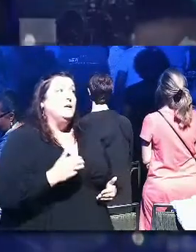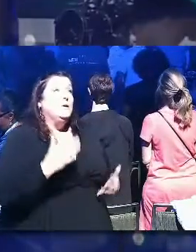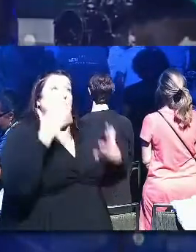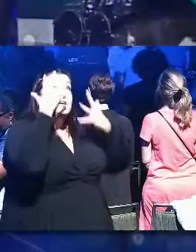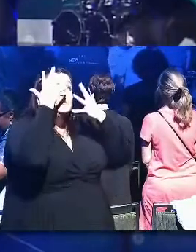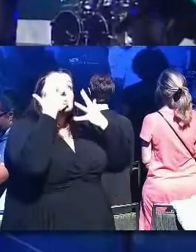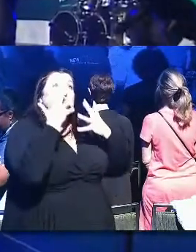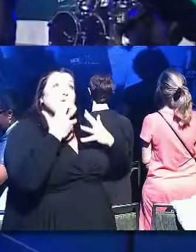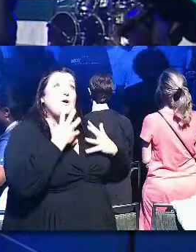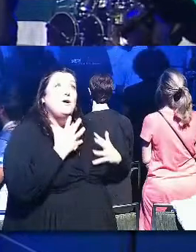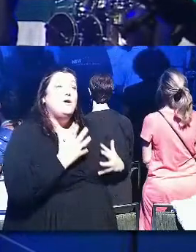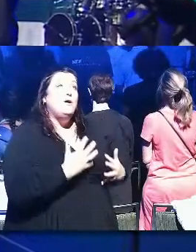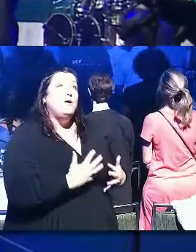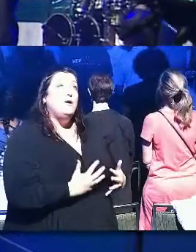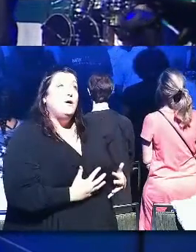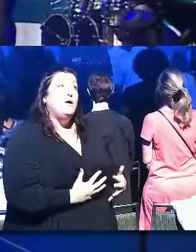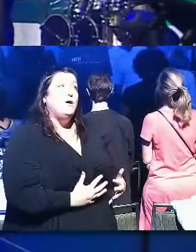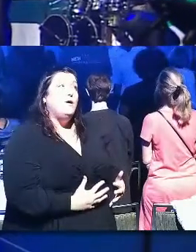way,